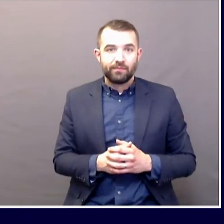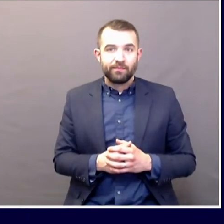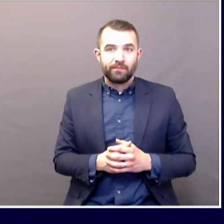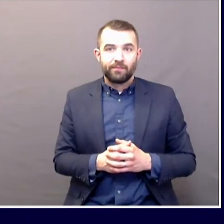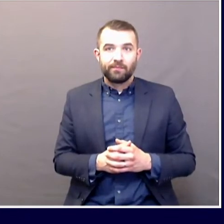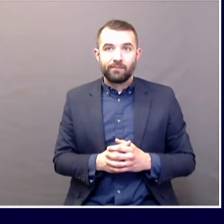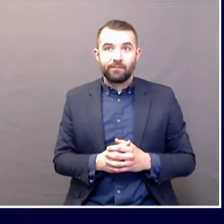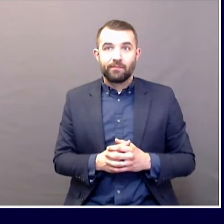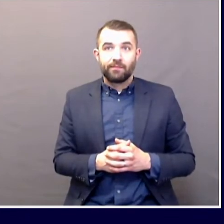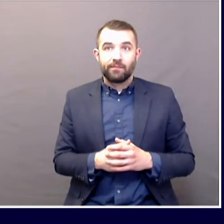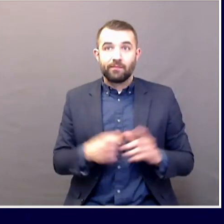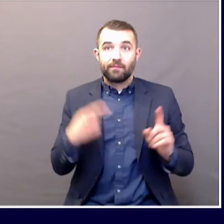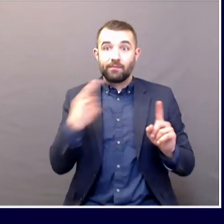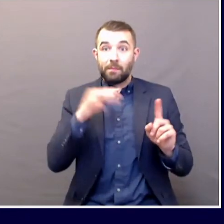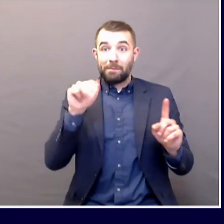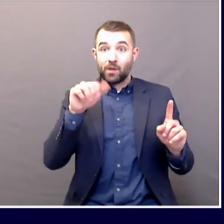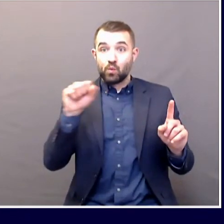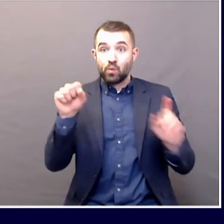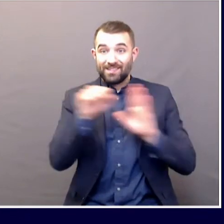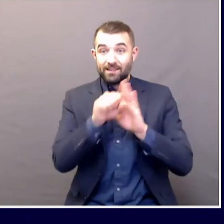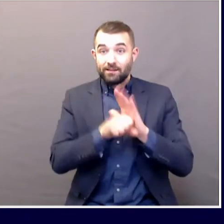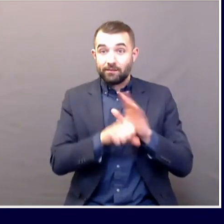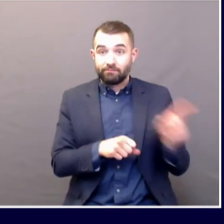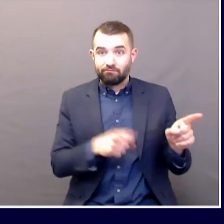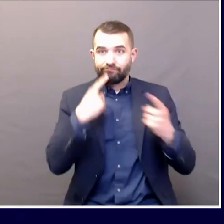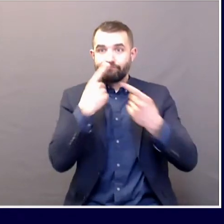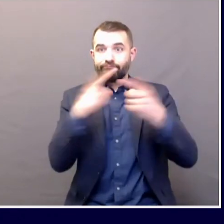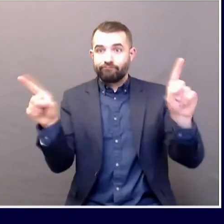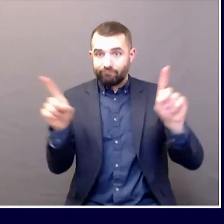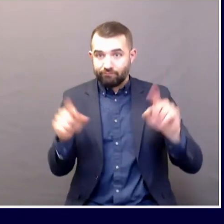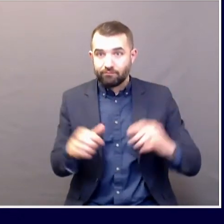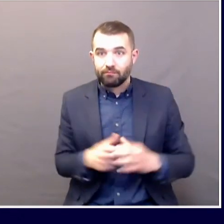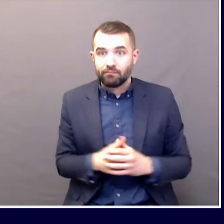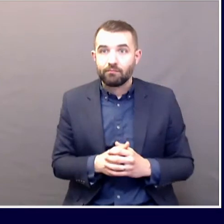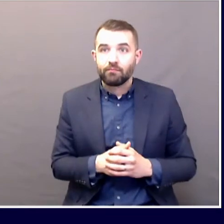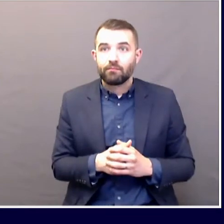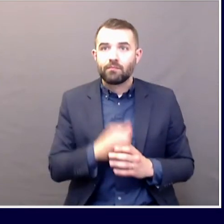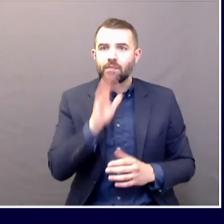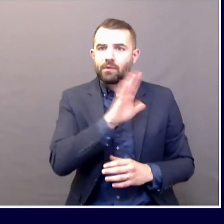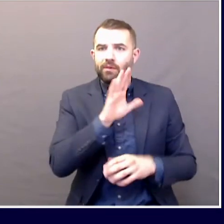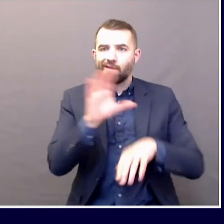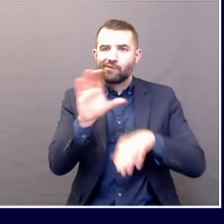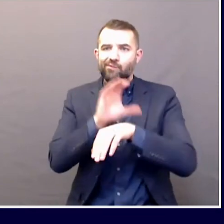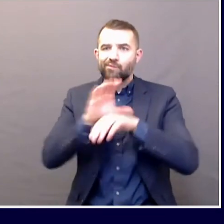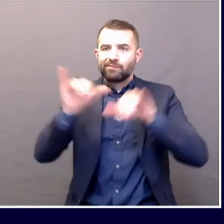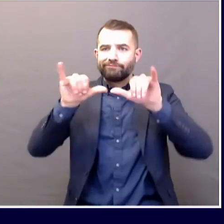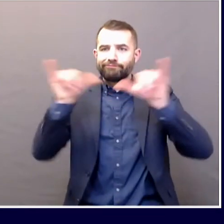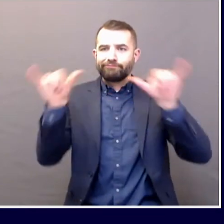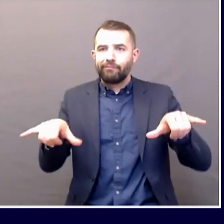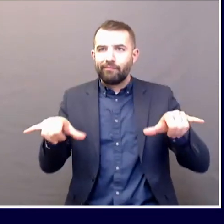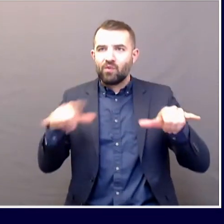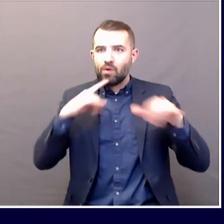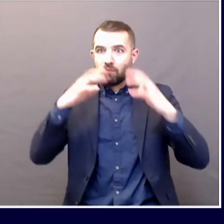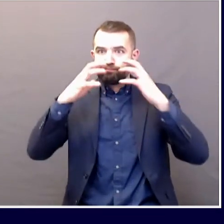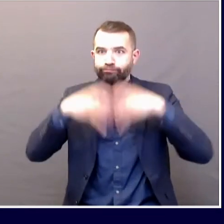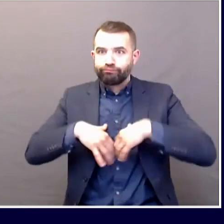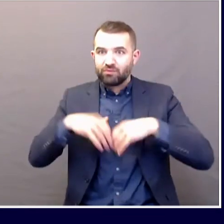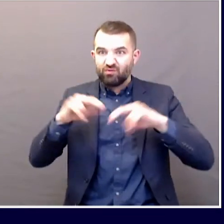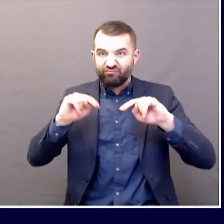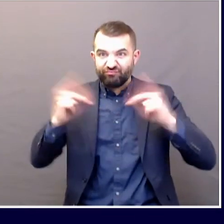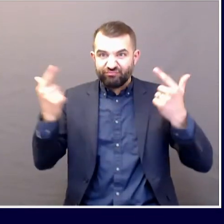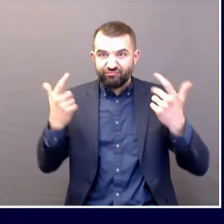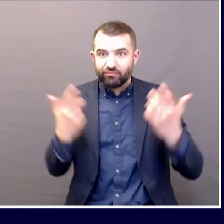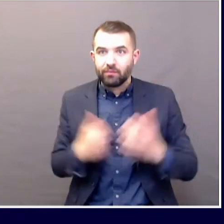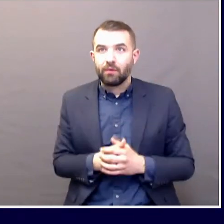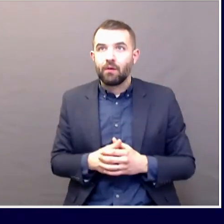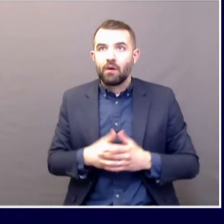Massachusetts, they're reporting that their system did not crash. It was just overrun with thousands of people trying to sign up for a vaccine.